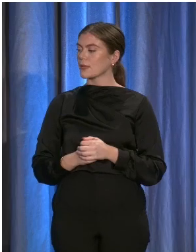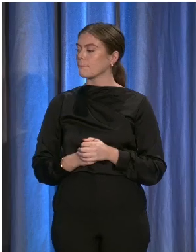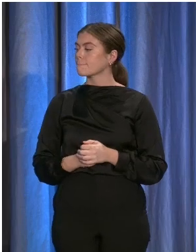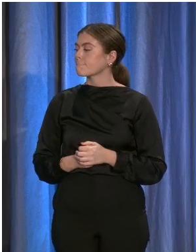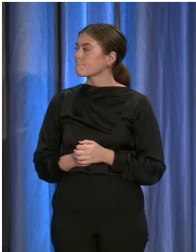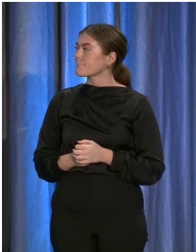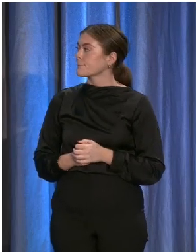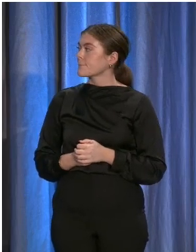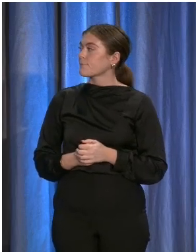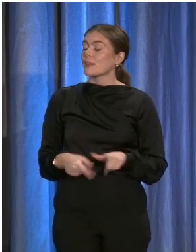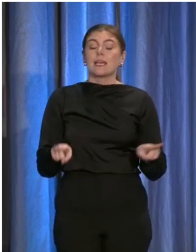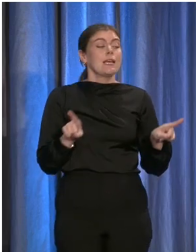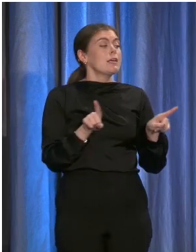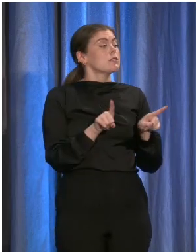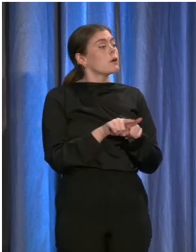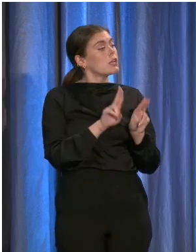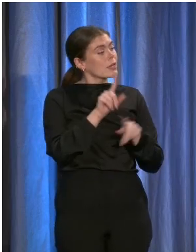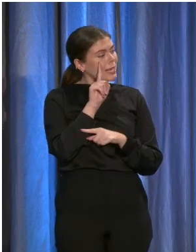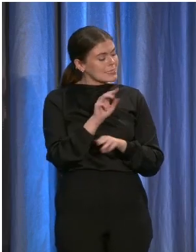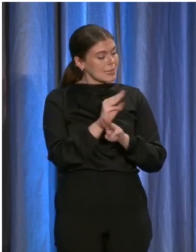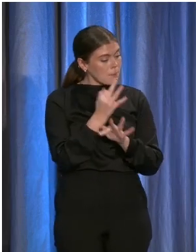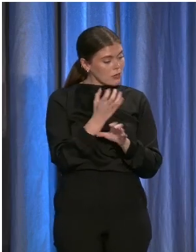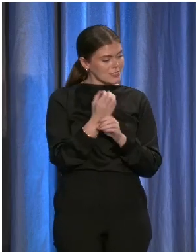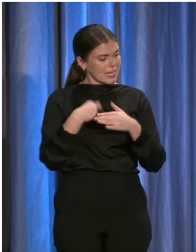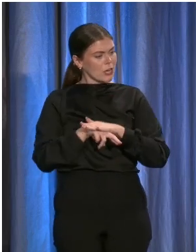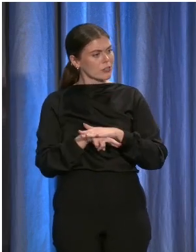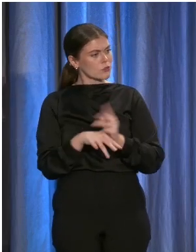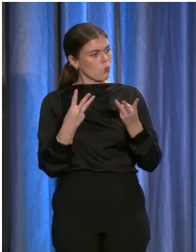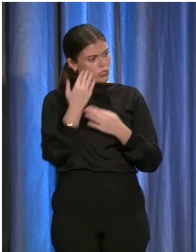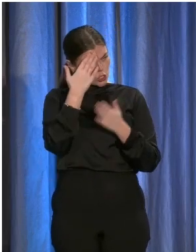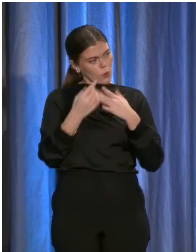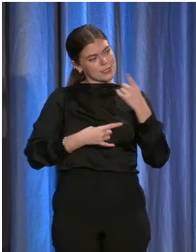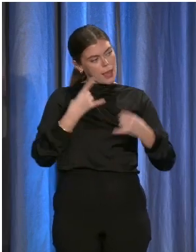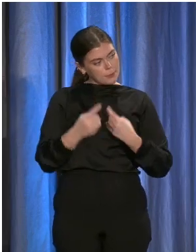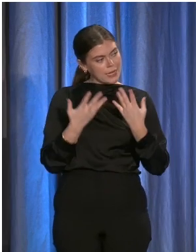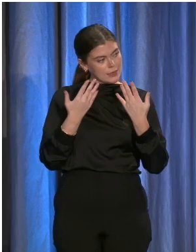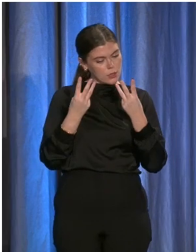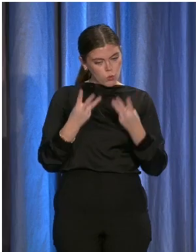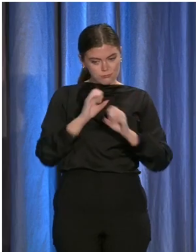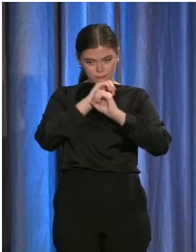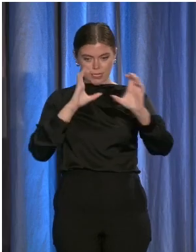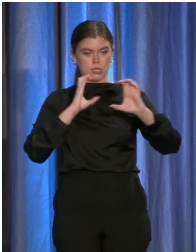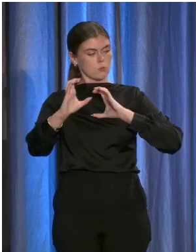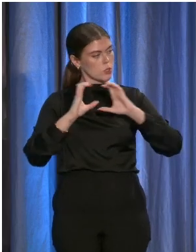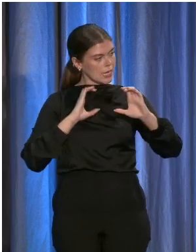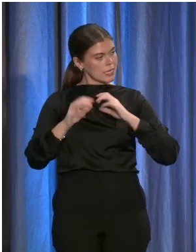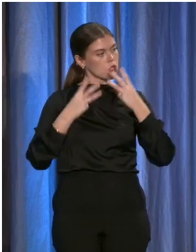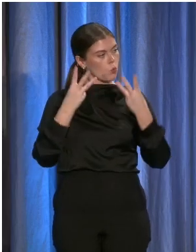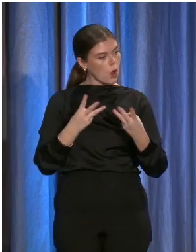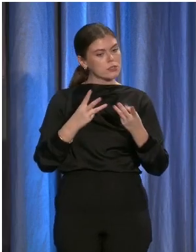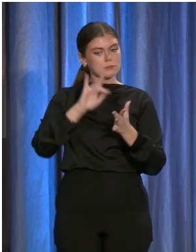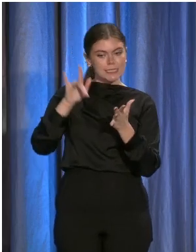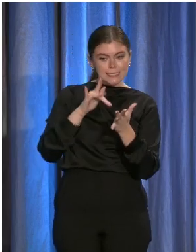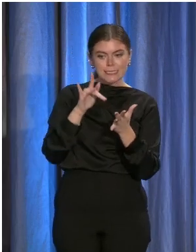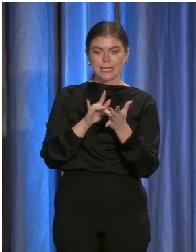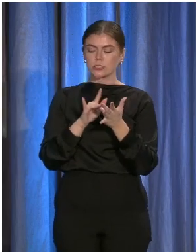What was clear as well was that parent carers want to be kept in the loop. They want people to communicate with them, and they want to be at the